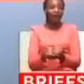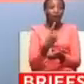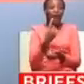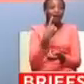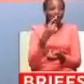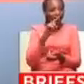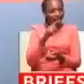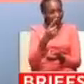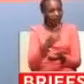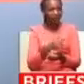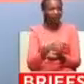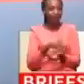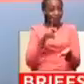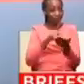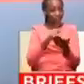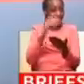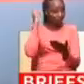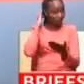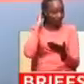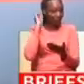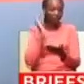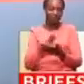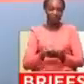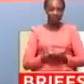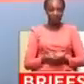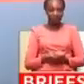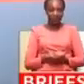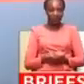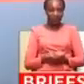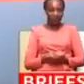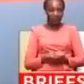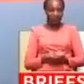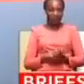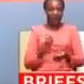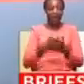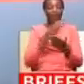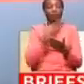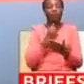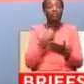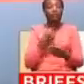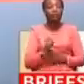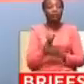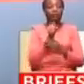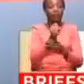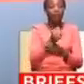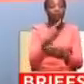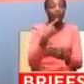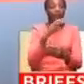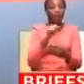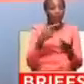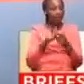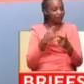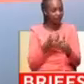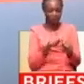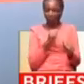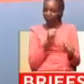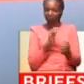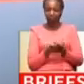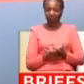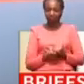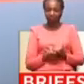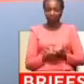camel, and I told him because he wanted me to go with him to sacrifice it, and we were supposed to do it on the